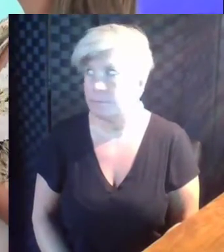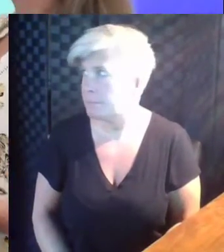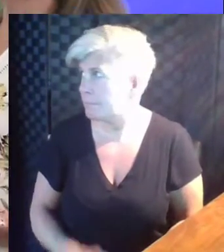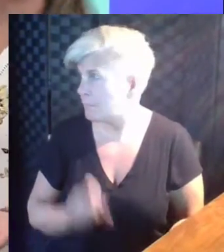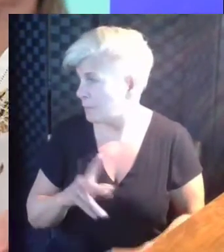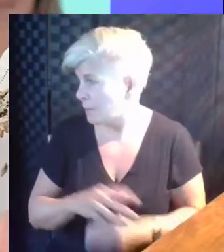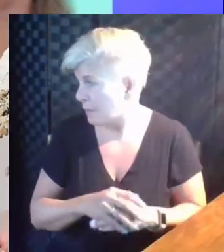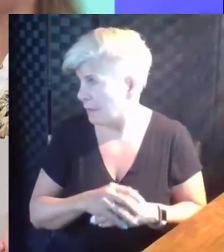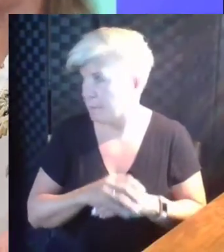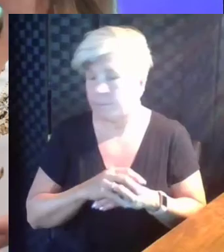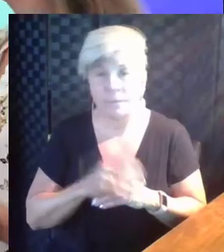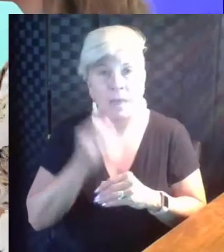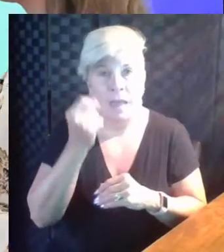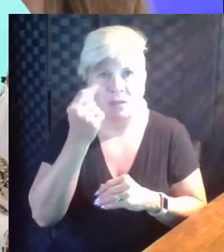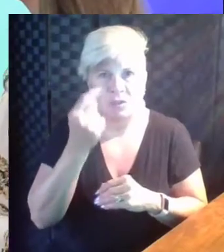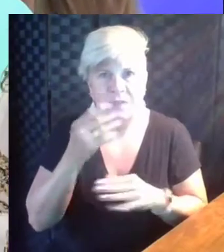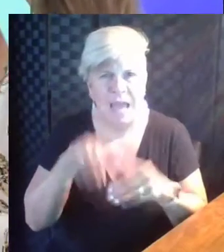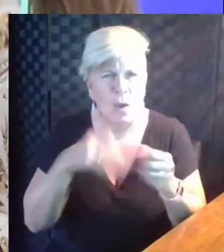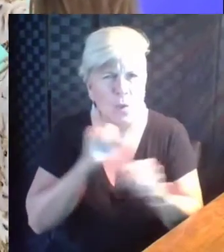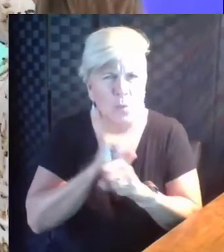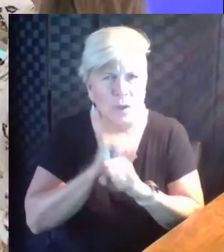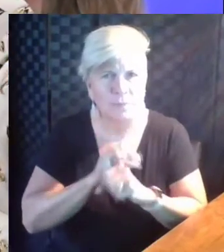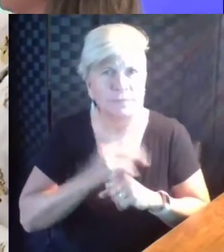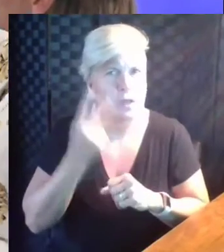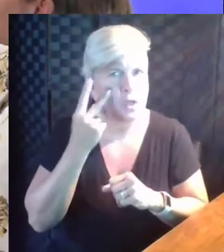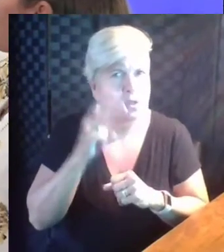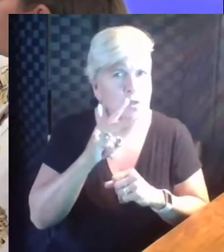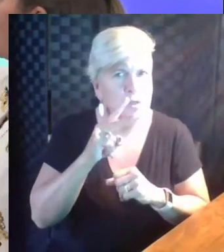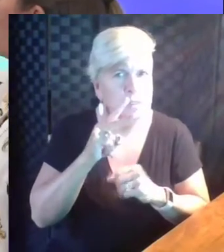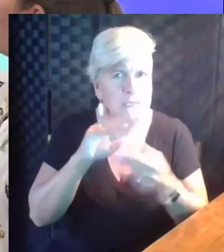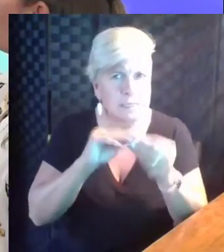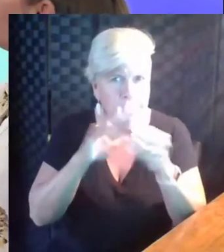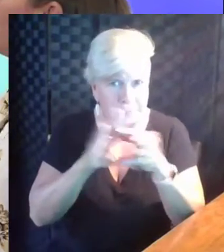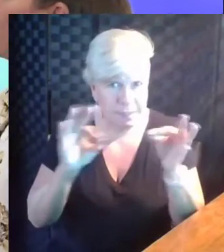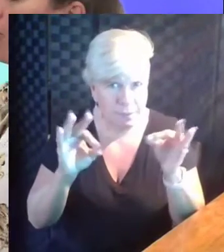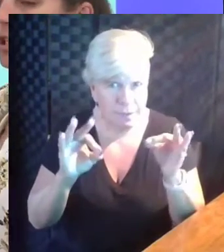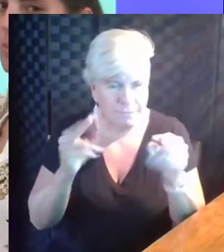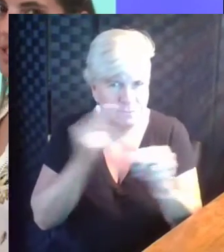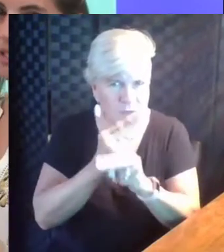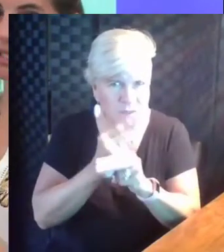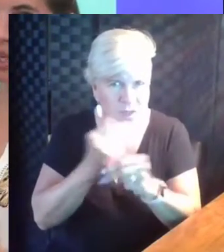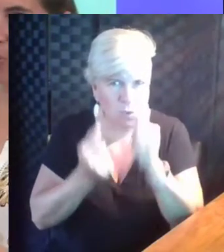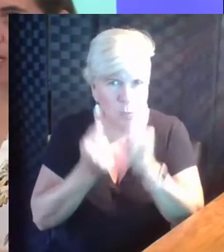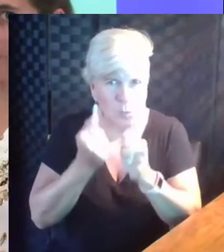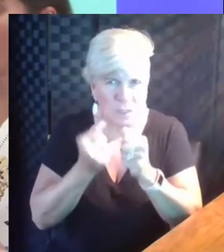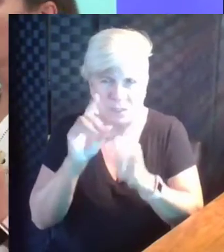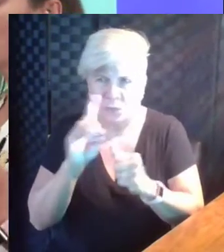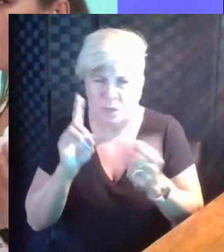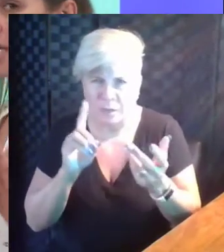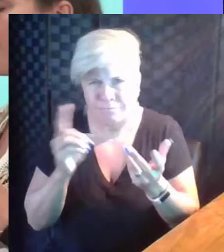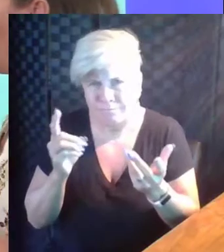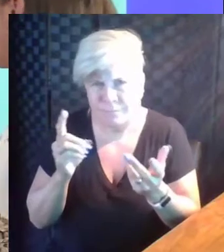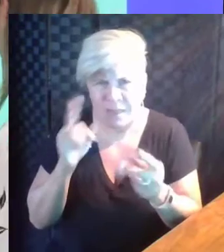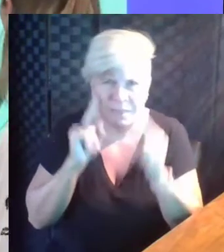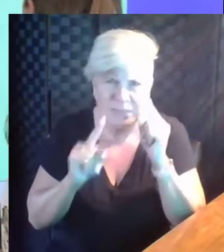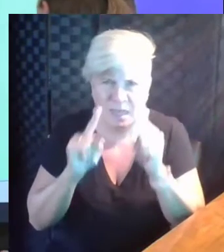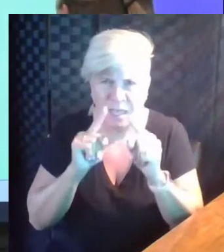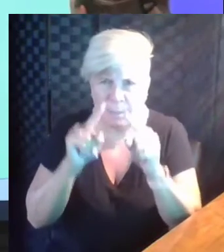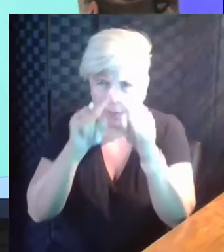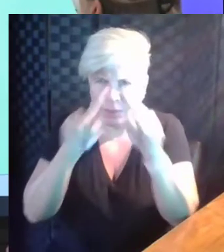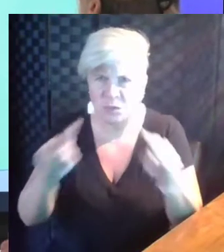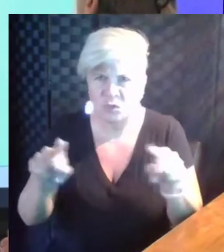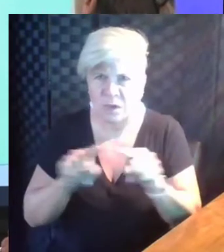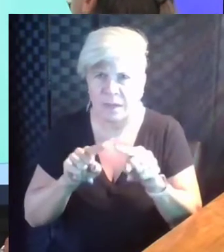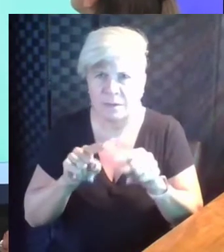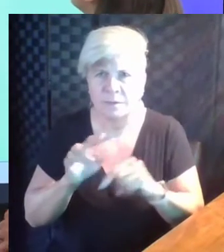Okay, so let's see if we can understand how this works. So we're going to look at our equation below and we're going to figure out which pieces go where. So think about that